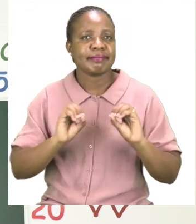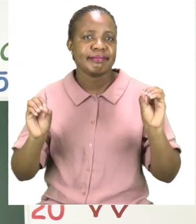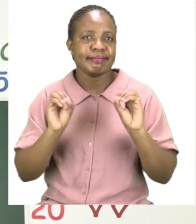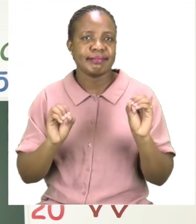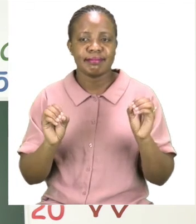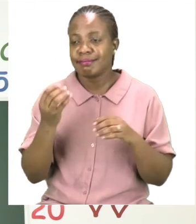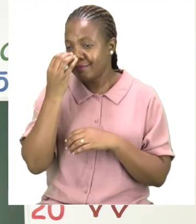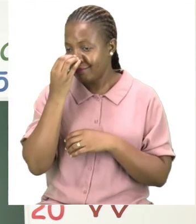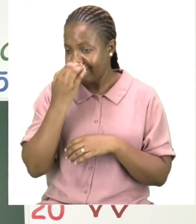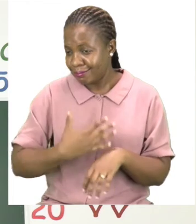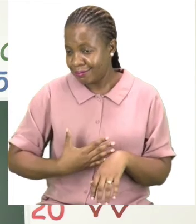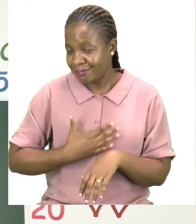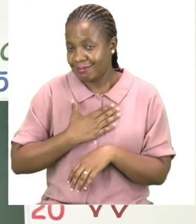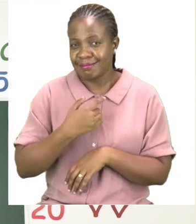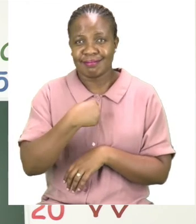at me?